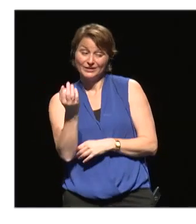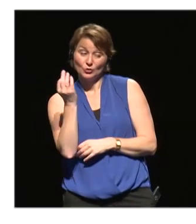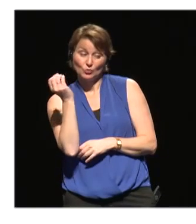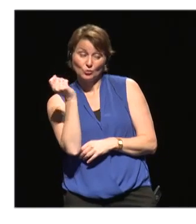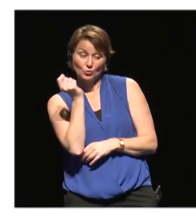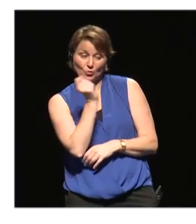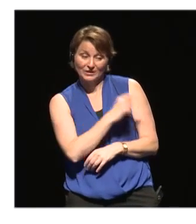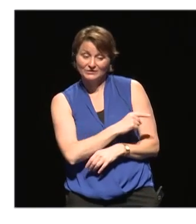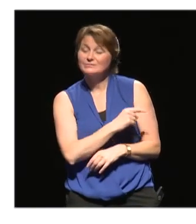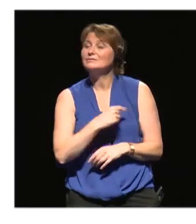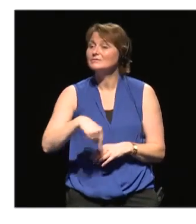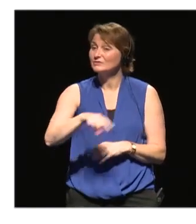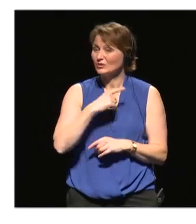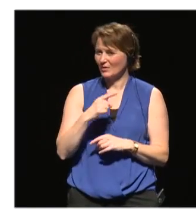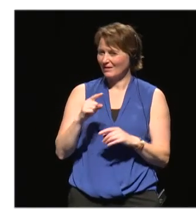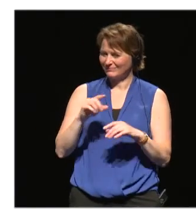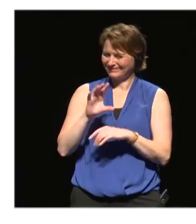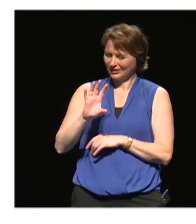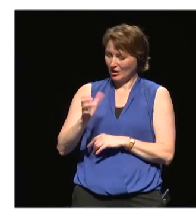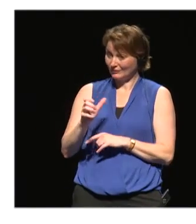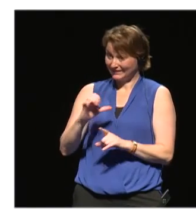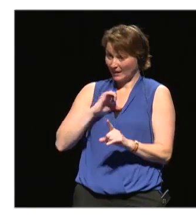these national contributions,